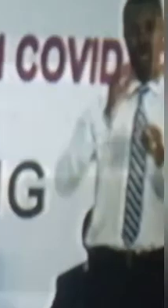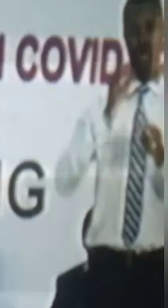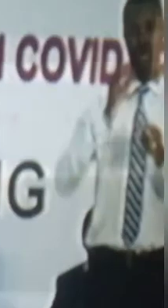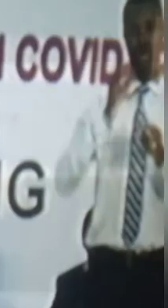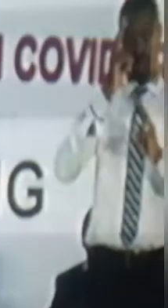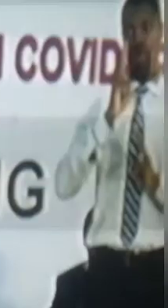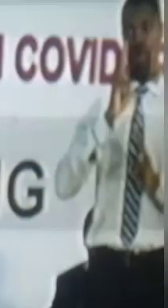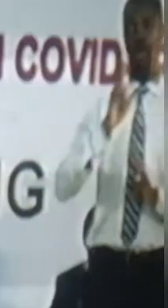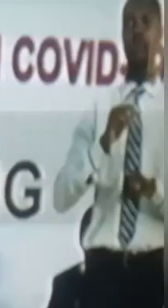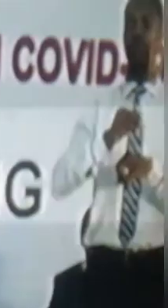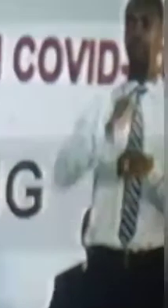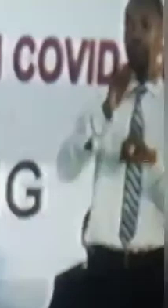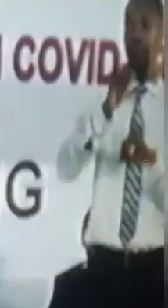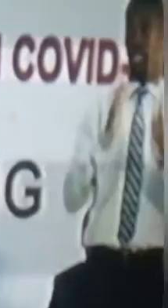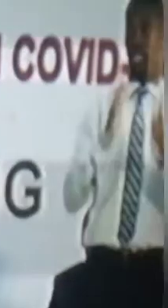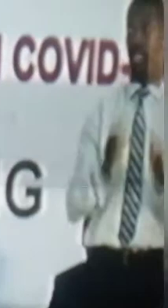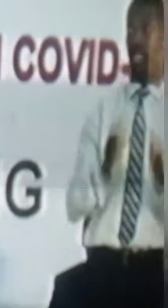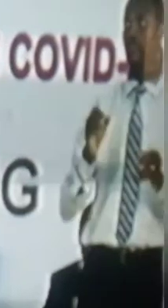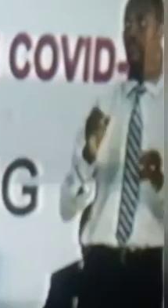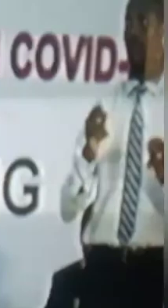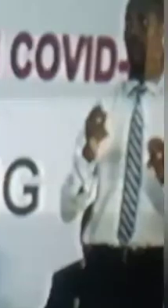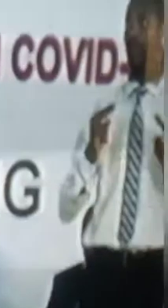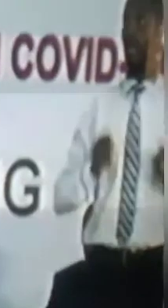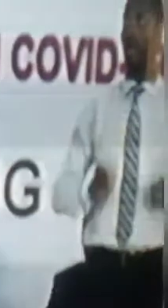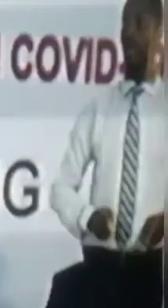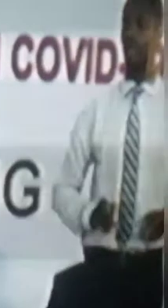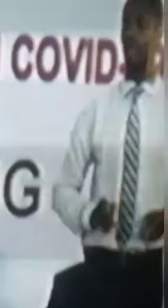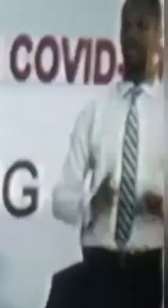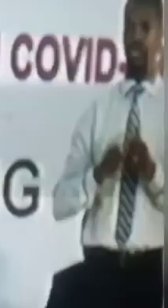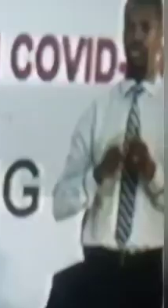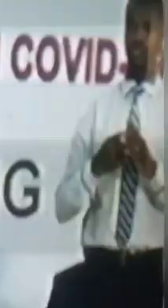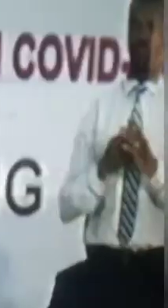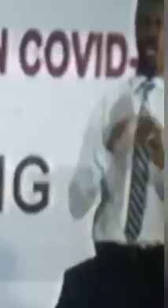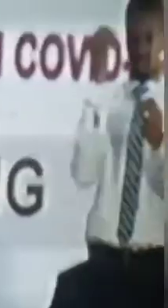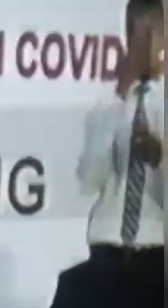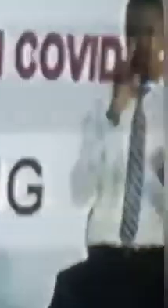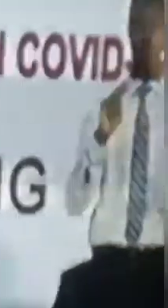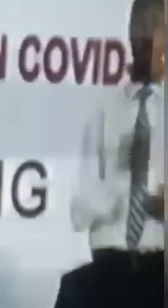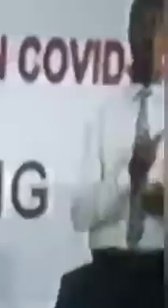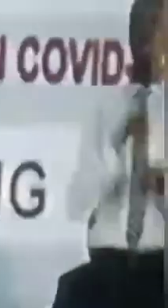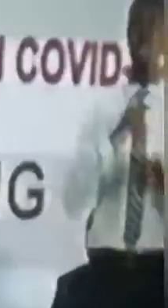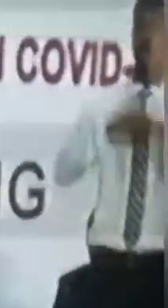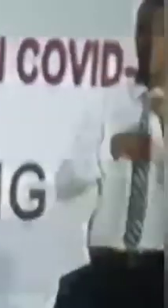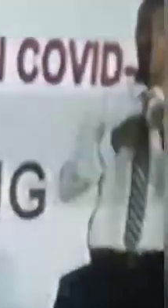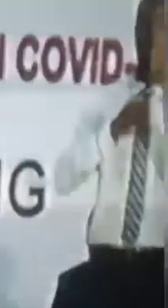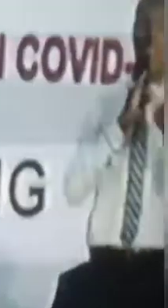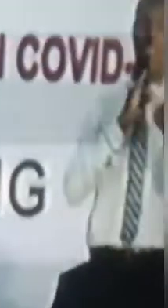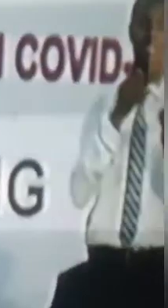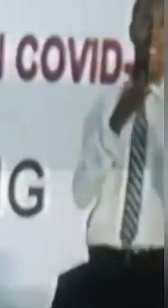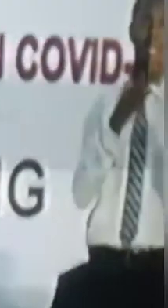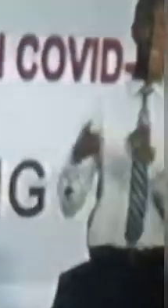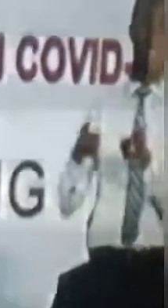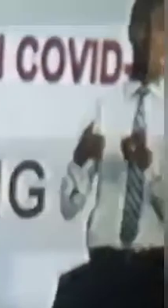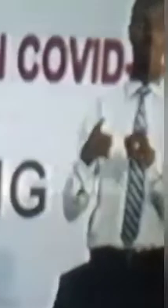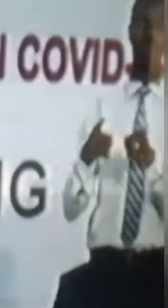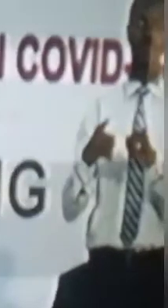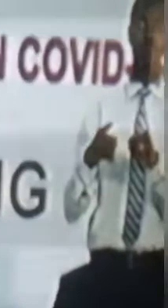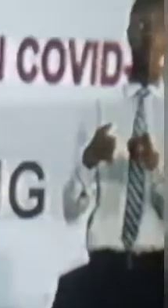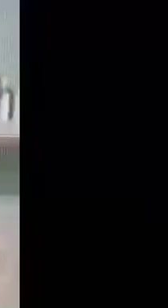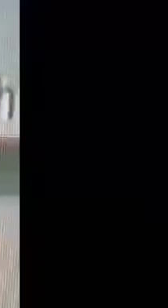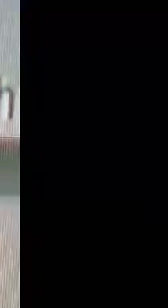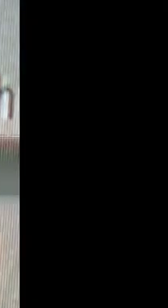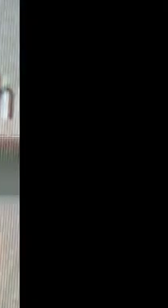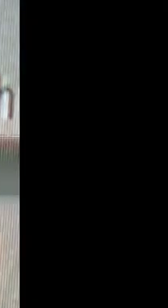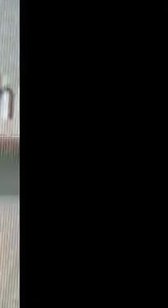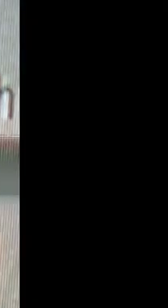of Health to take the podium and give us updates on developments within the last couple of